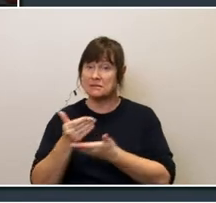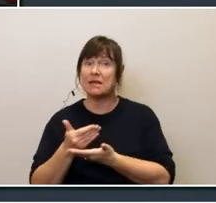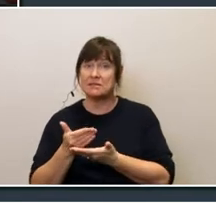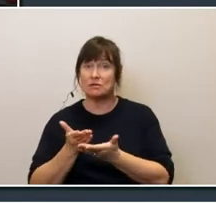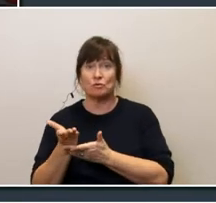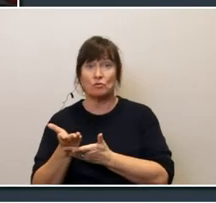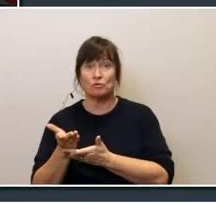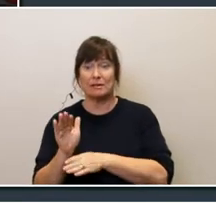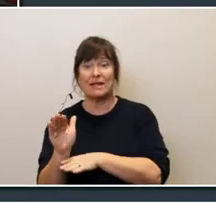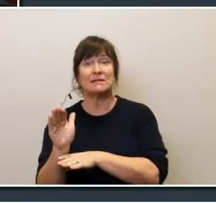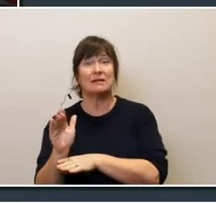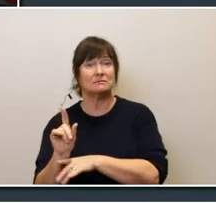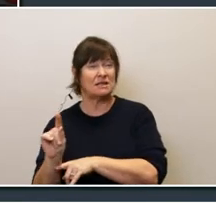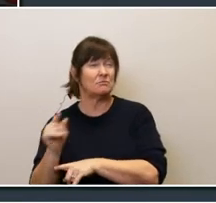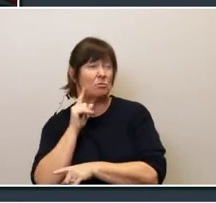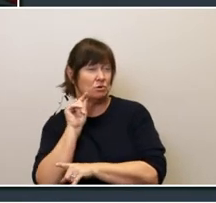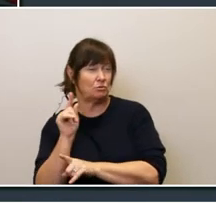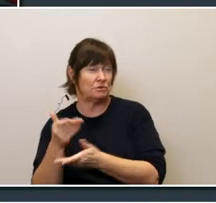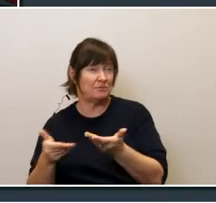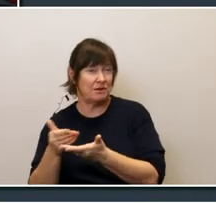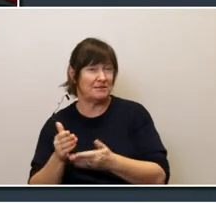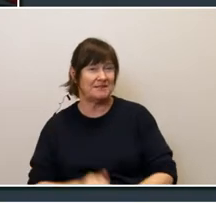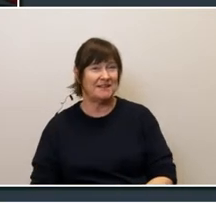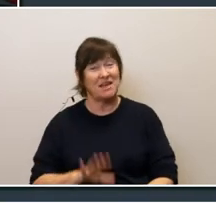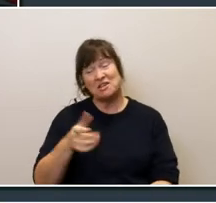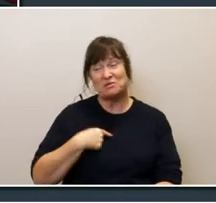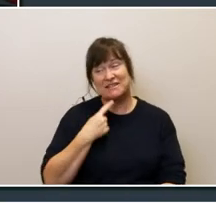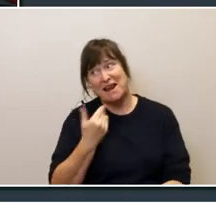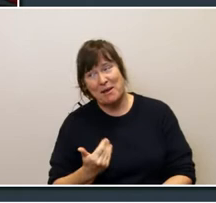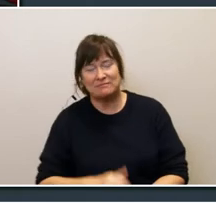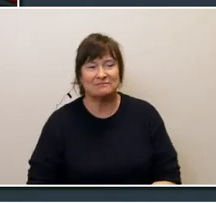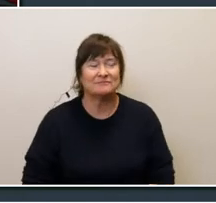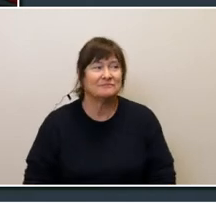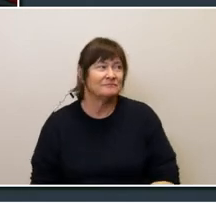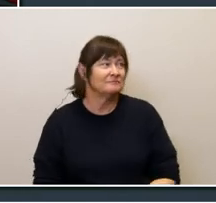further during our deliberations, Councillor McGrath. That's what's at while they're here.